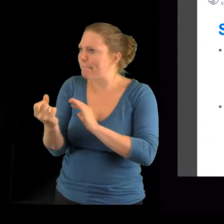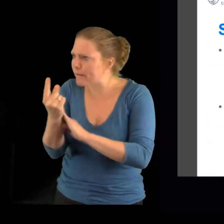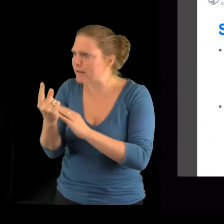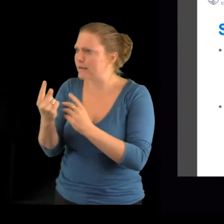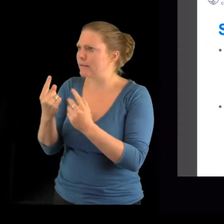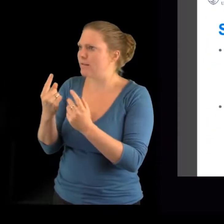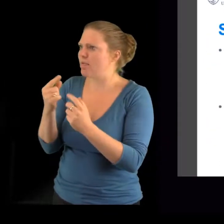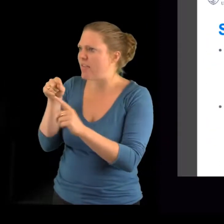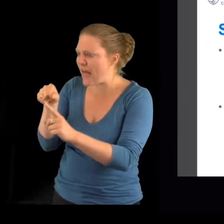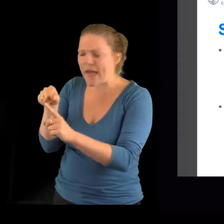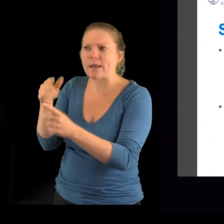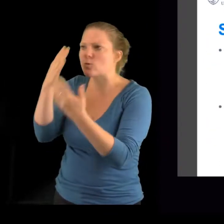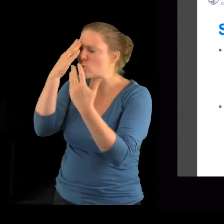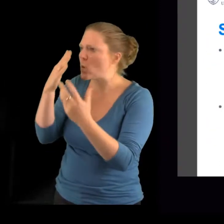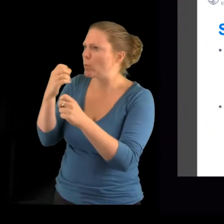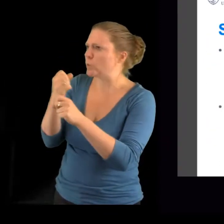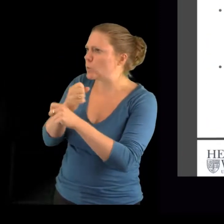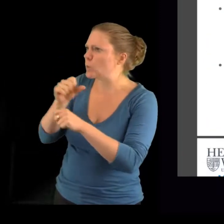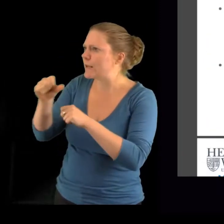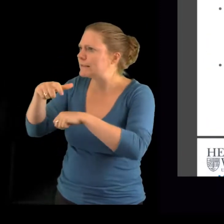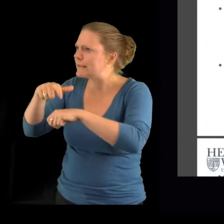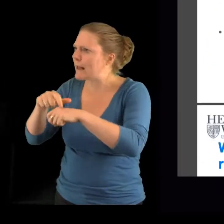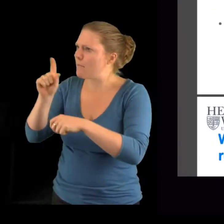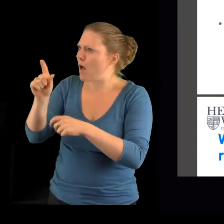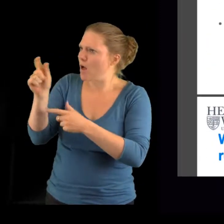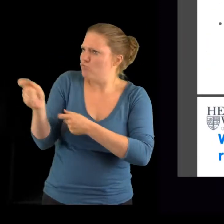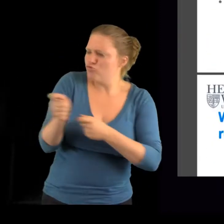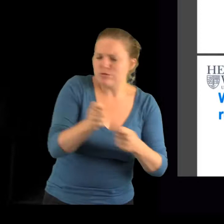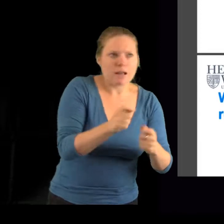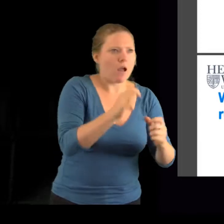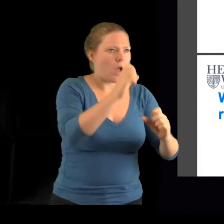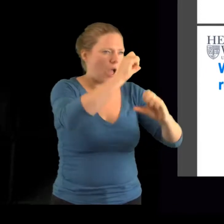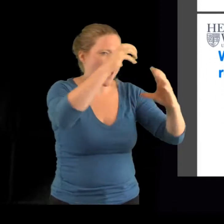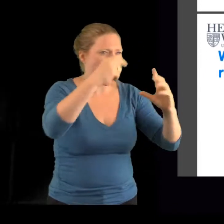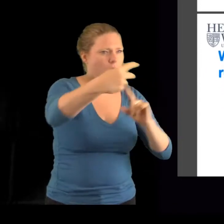Again, it's not venting, right?